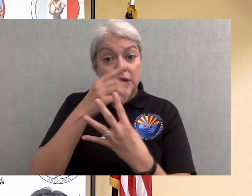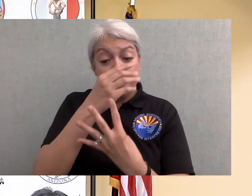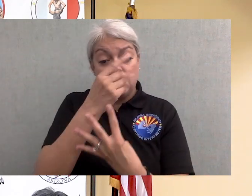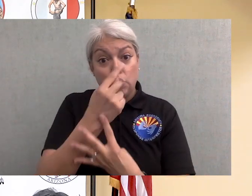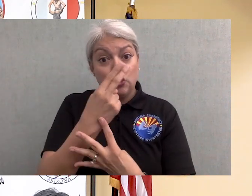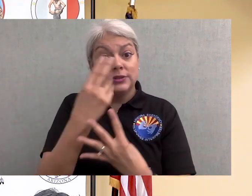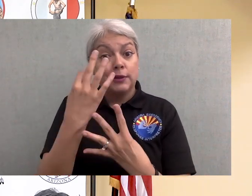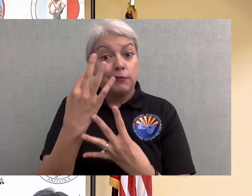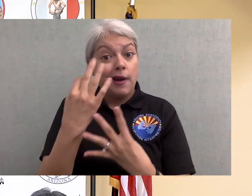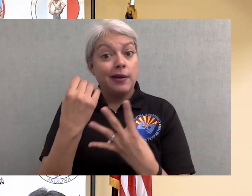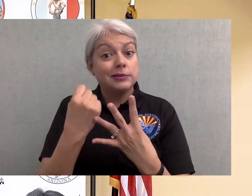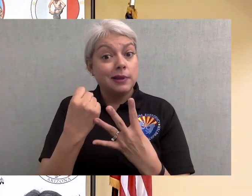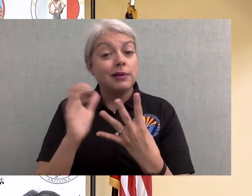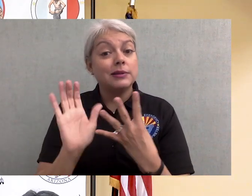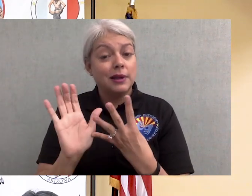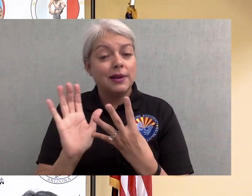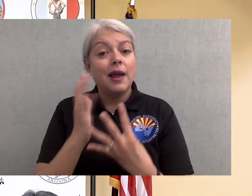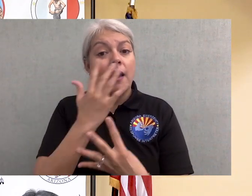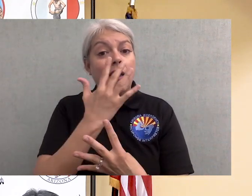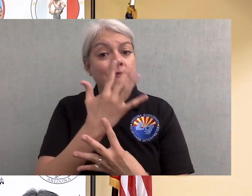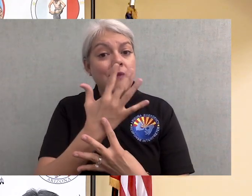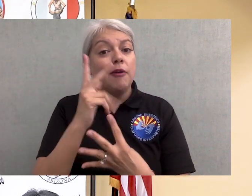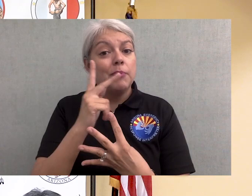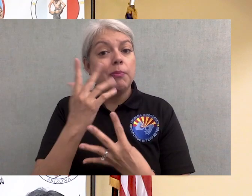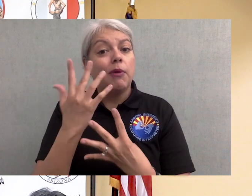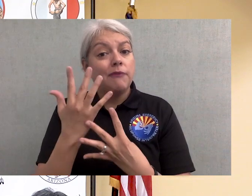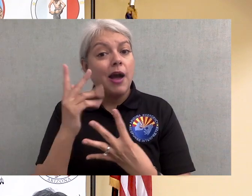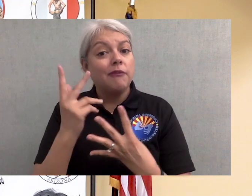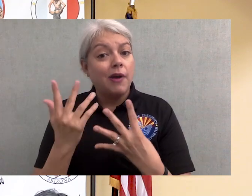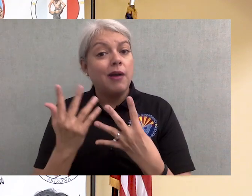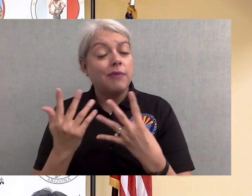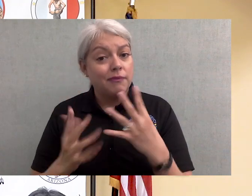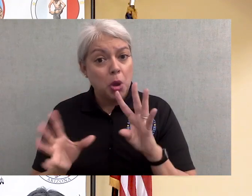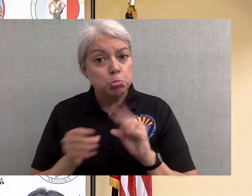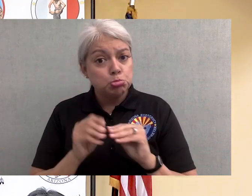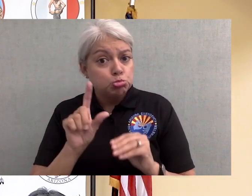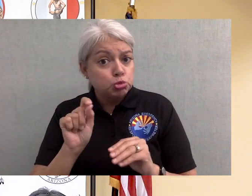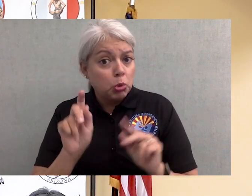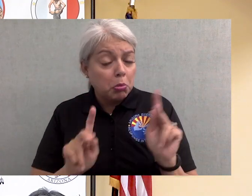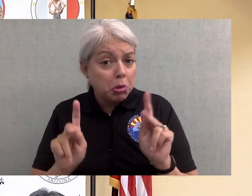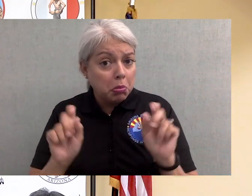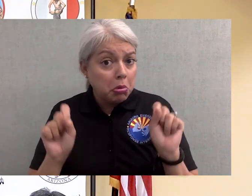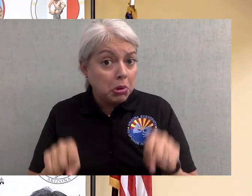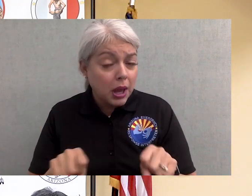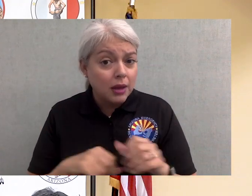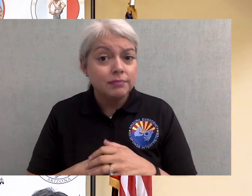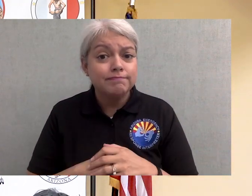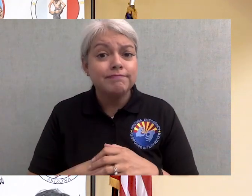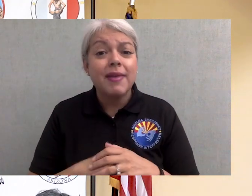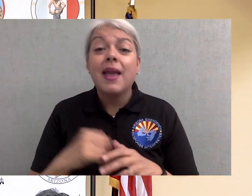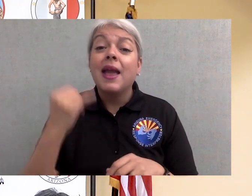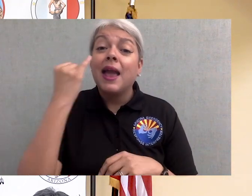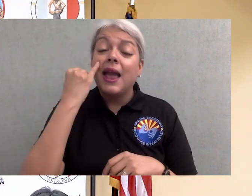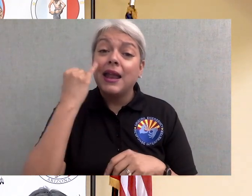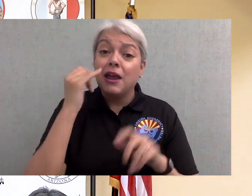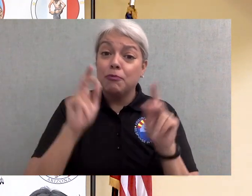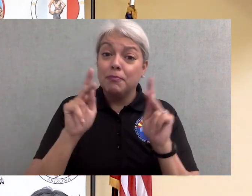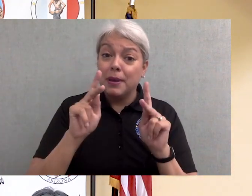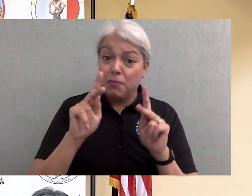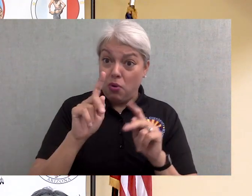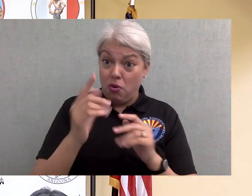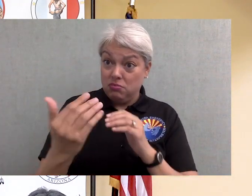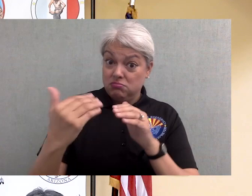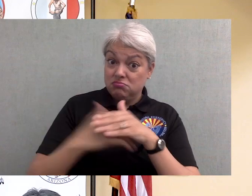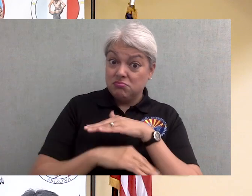also, if any of those, even if it's one of the 5, is someone that is not normally in your home, then you should all be wearing